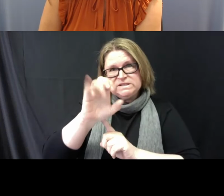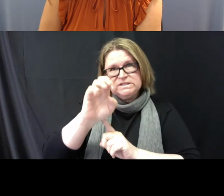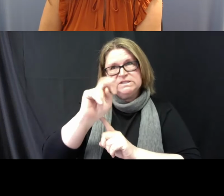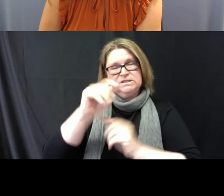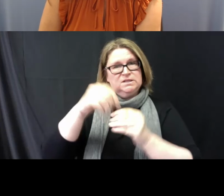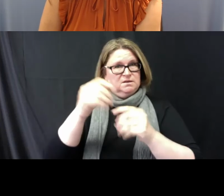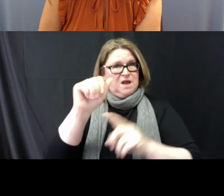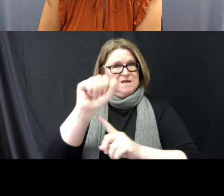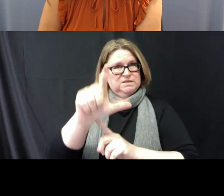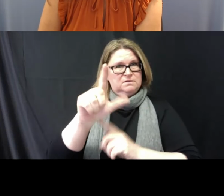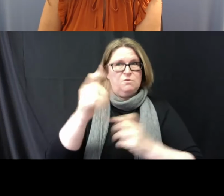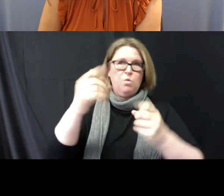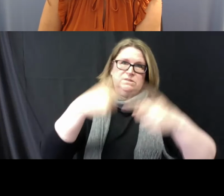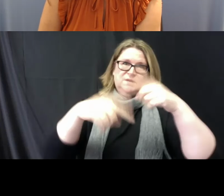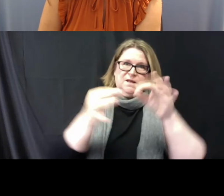language,